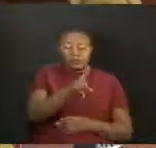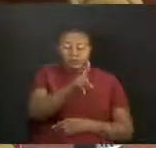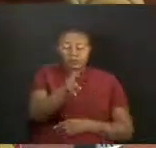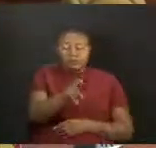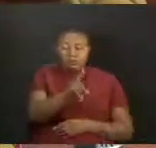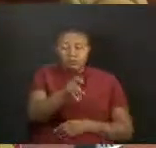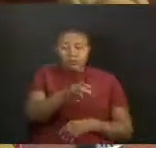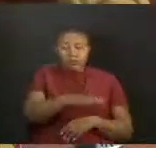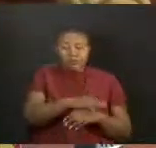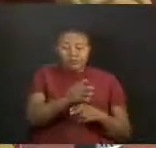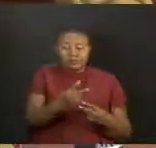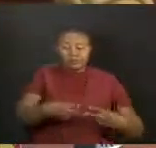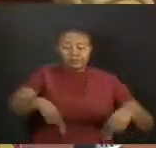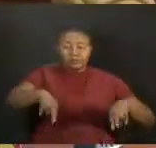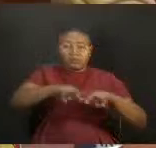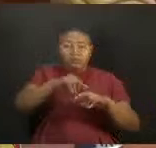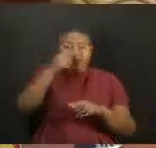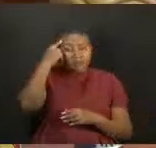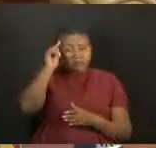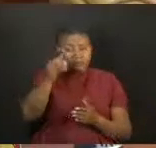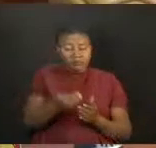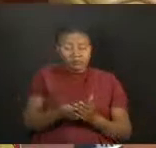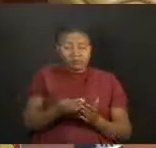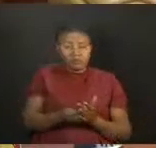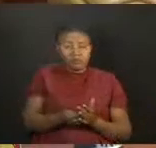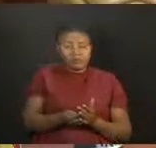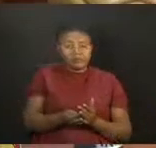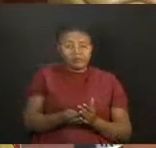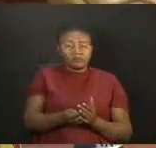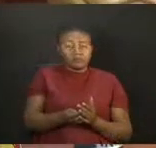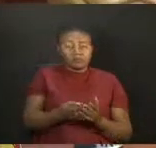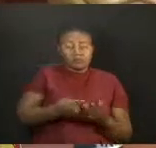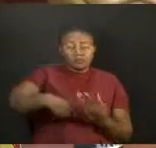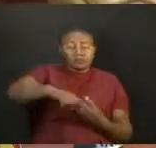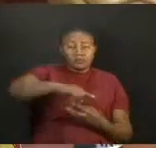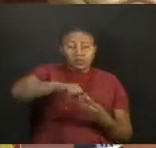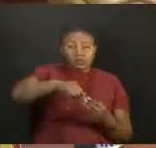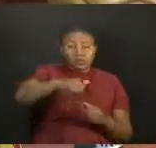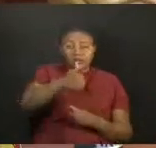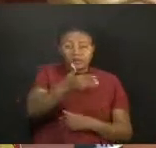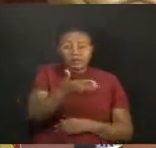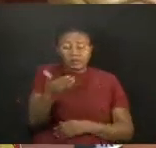for money. And amongst other things, he says